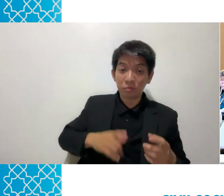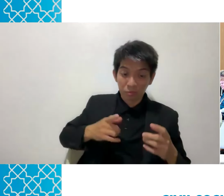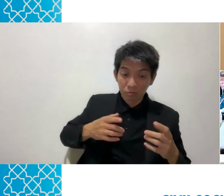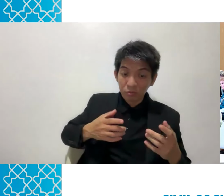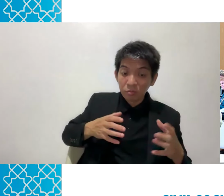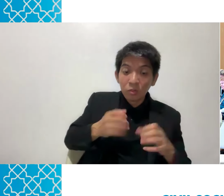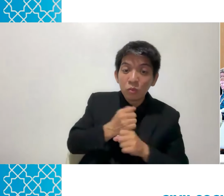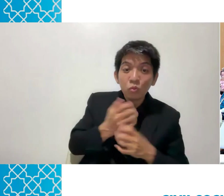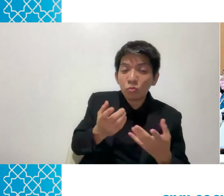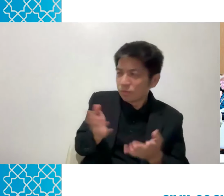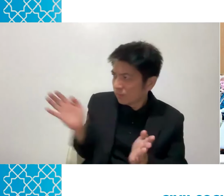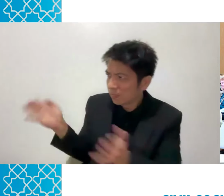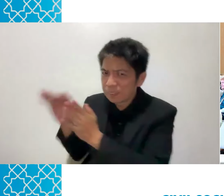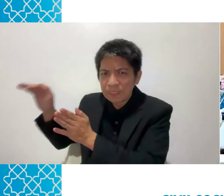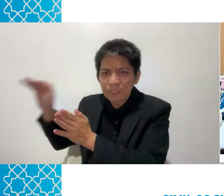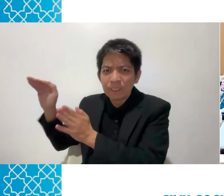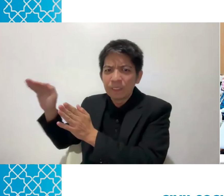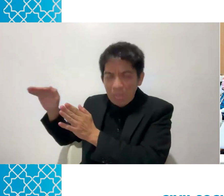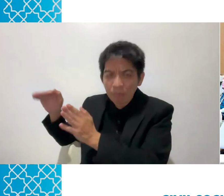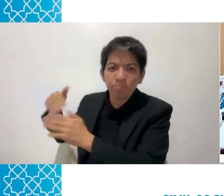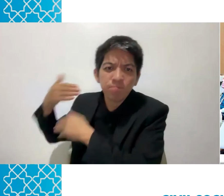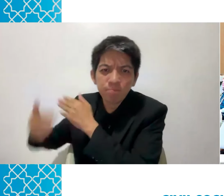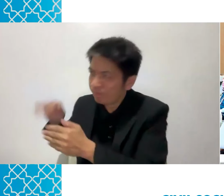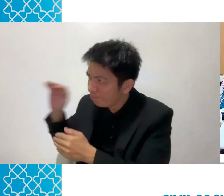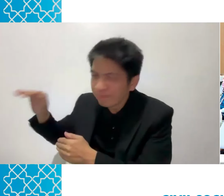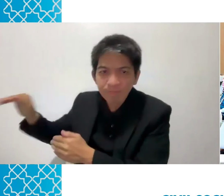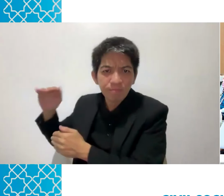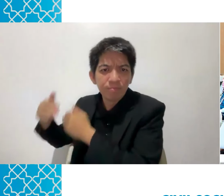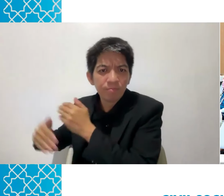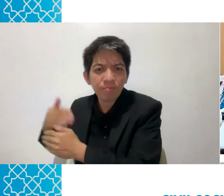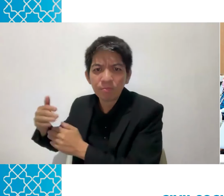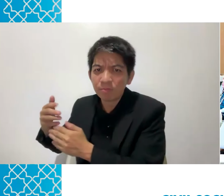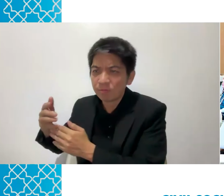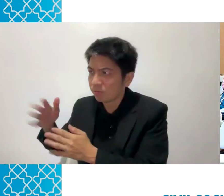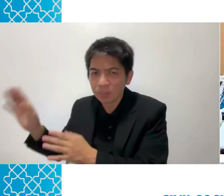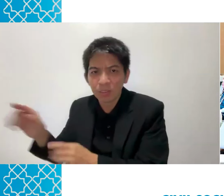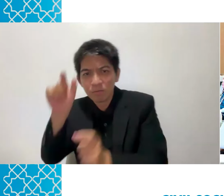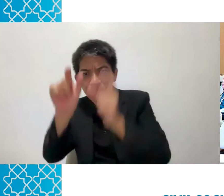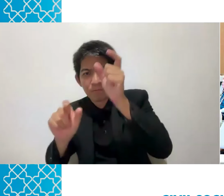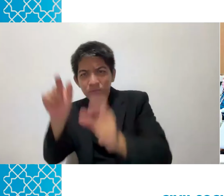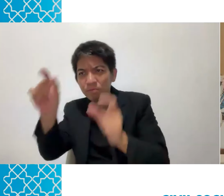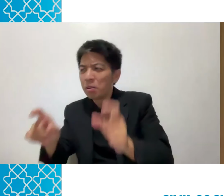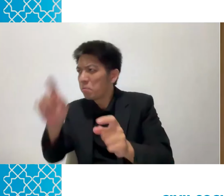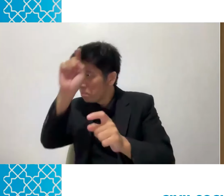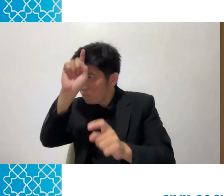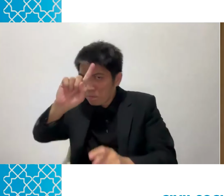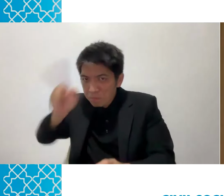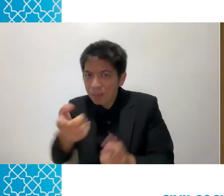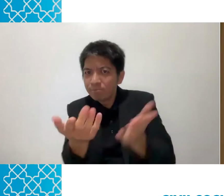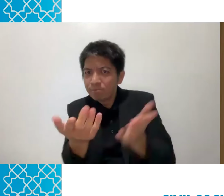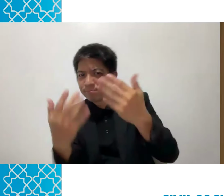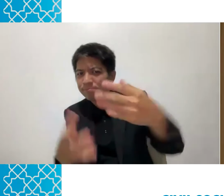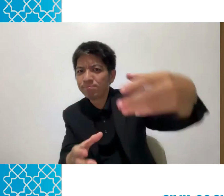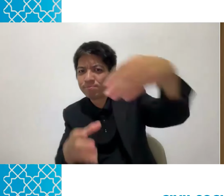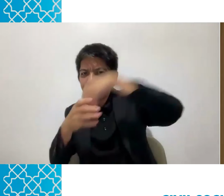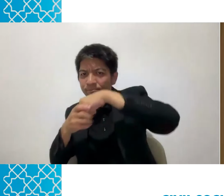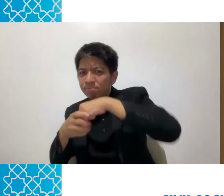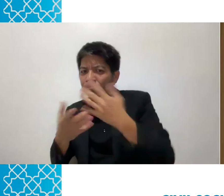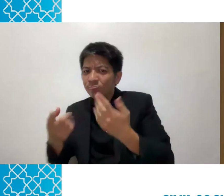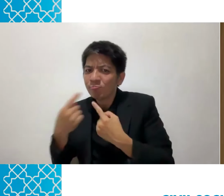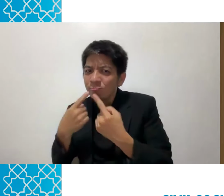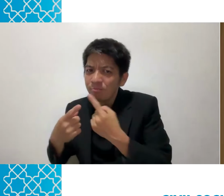design. And that somehow, in my view, worked well. Of course, there must have been a lot of issues still, but it